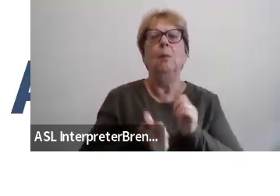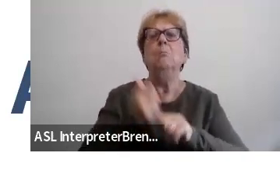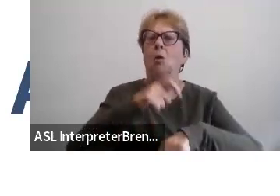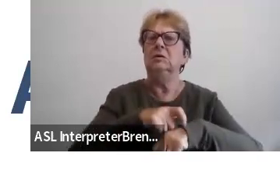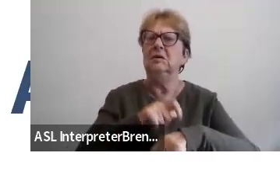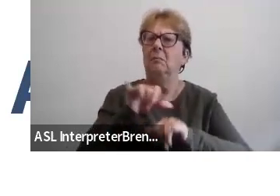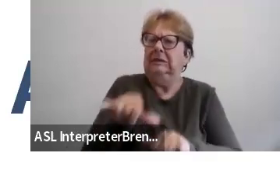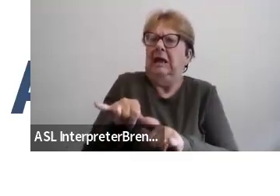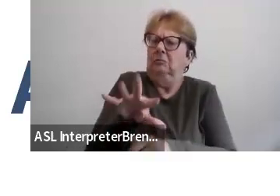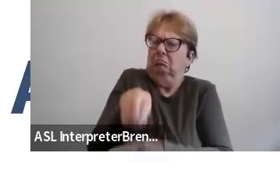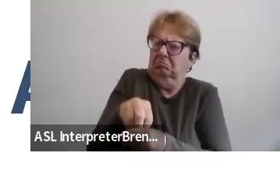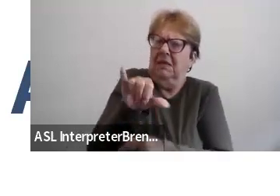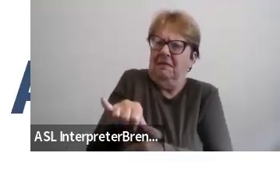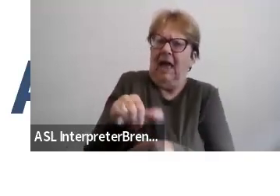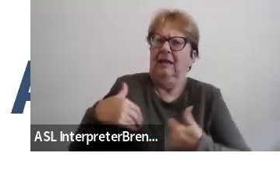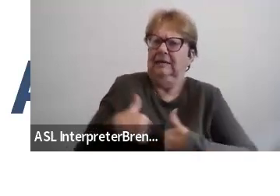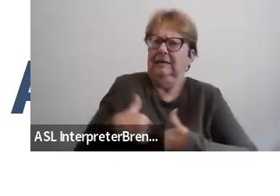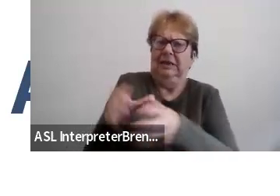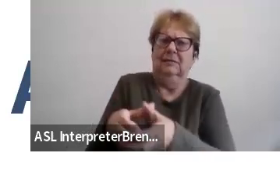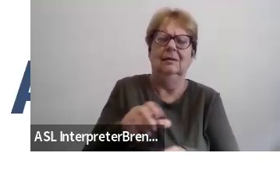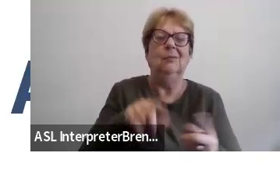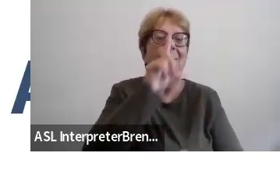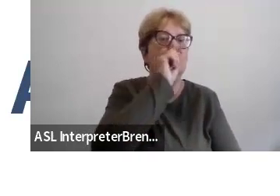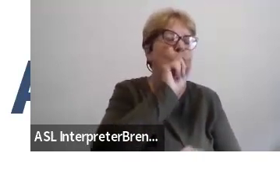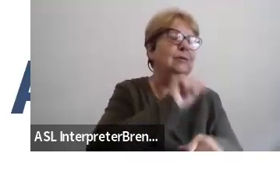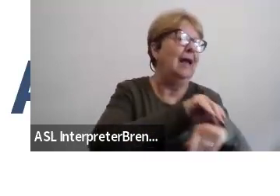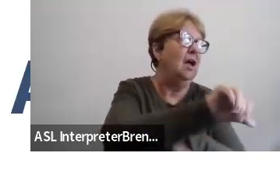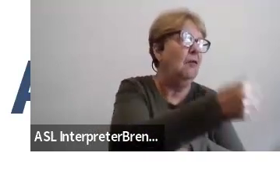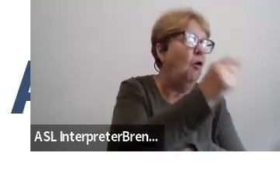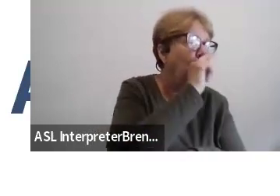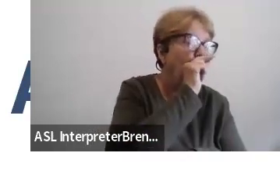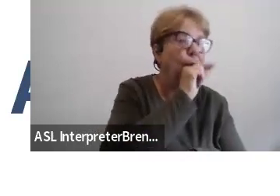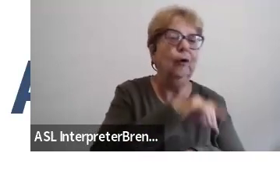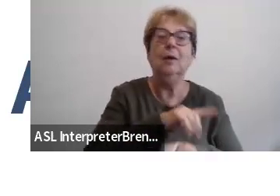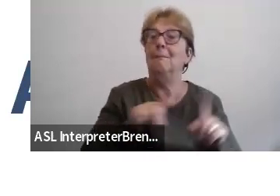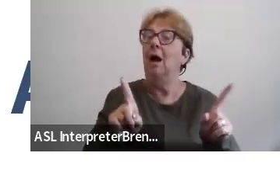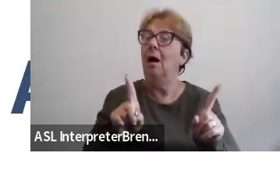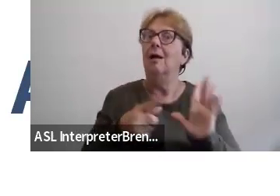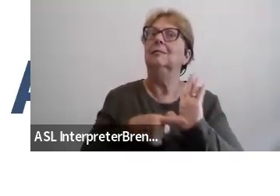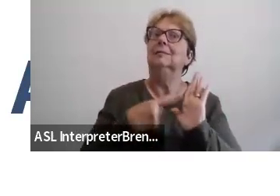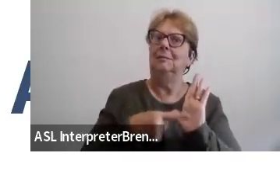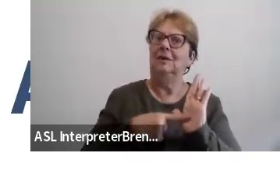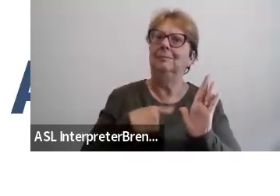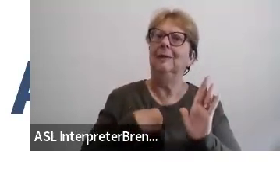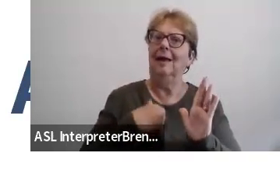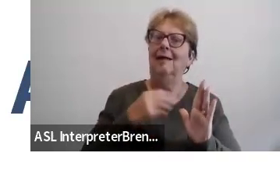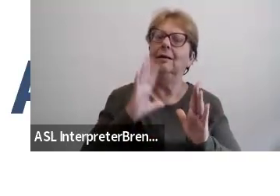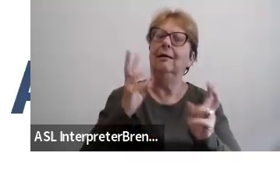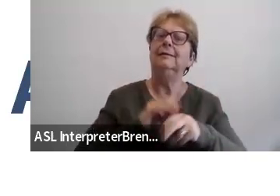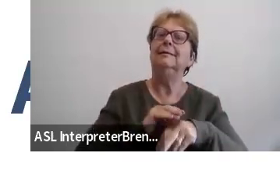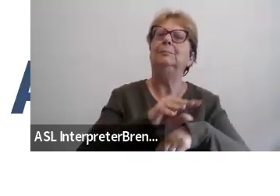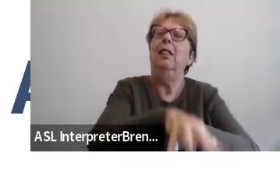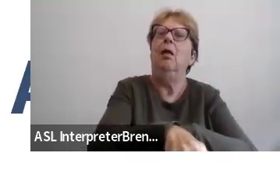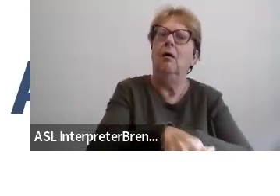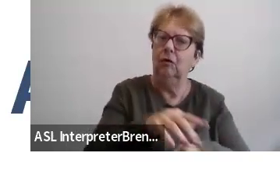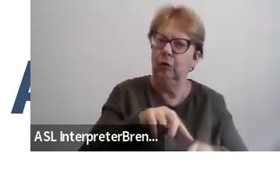that species. But, birds infect other birds. But sometimes we have what's called spillover to